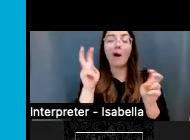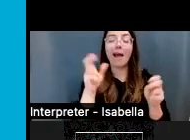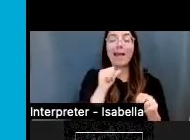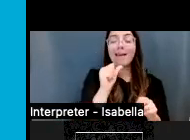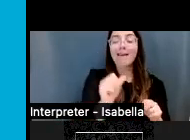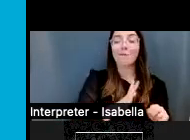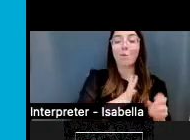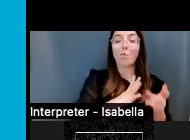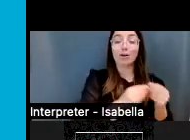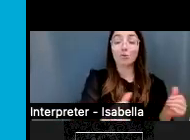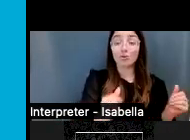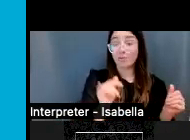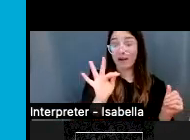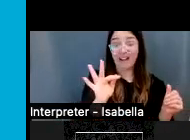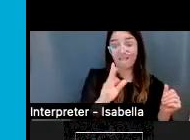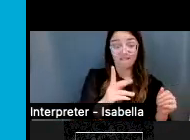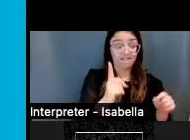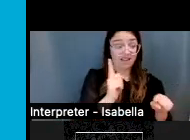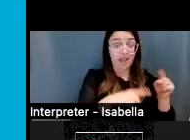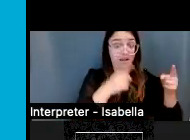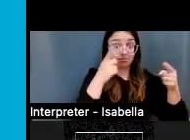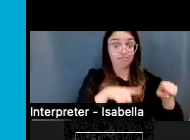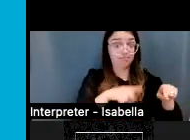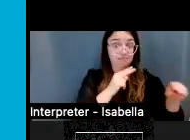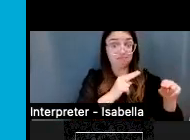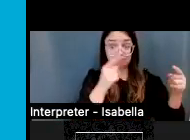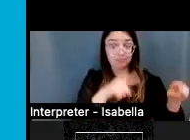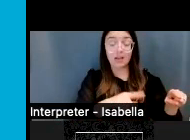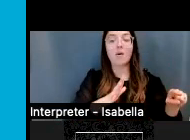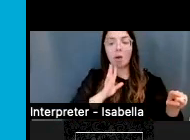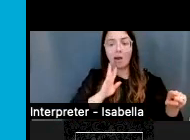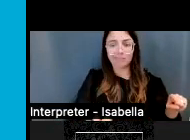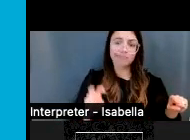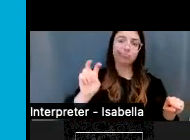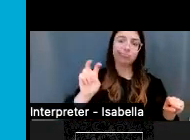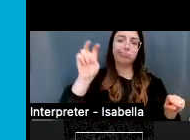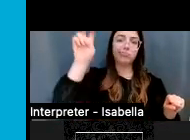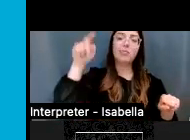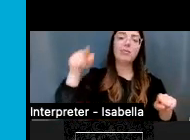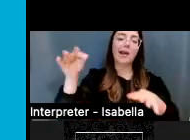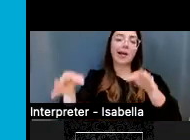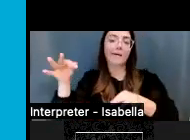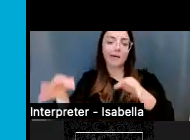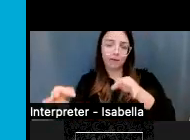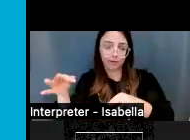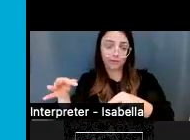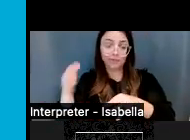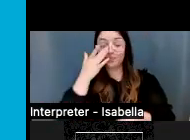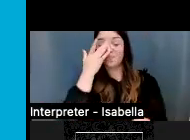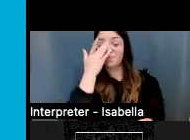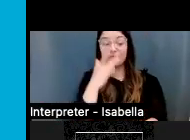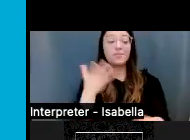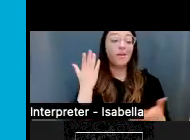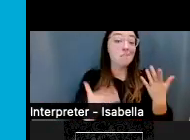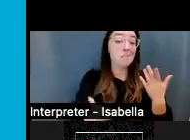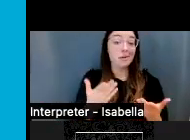to a hearing. And so filing an appeal is more appropriate in a situation where maybe you've been denied services